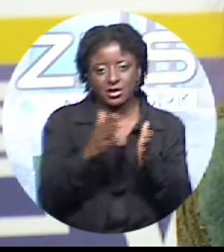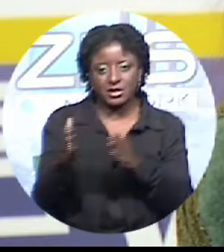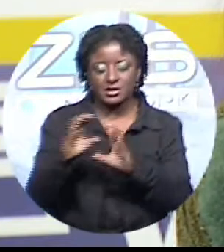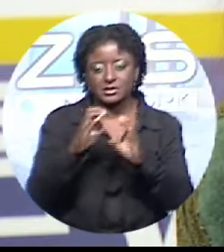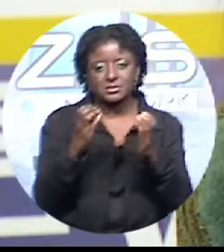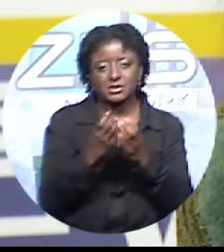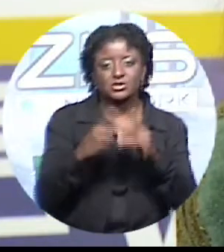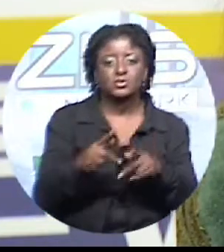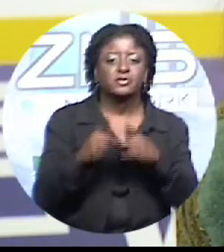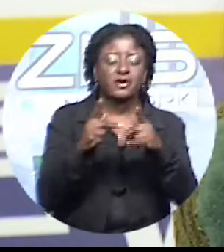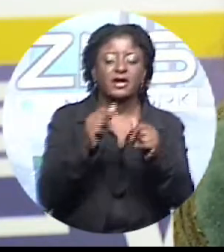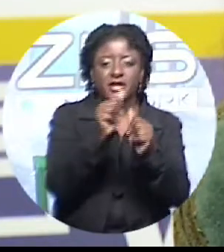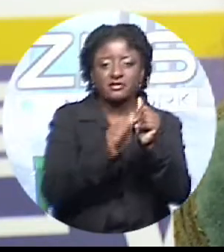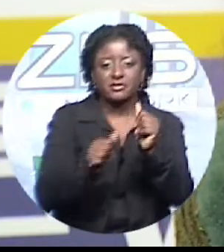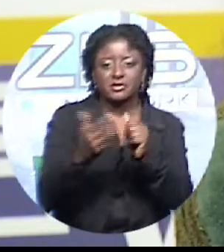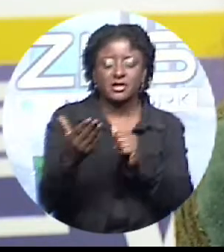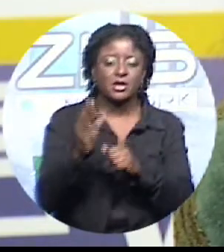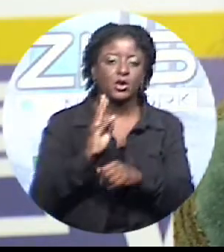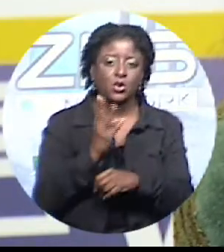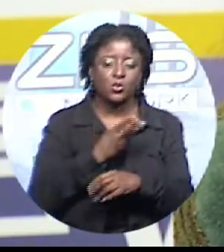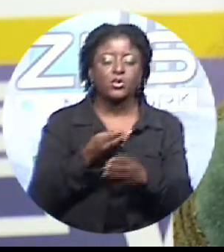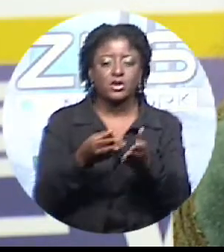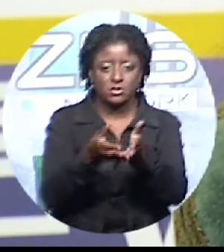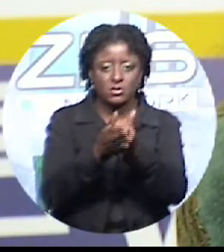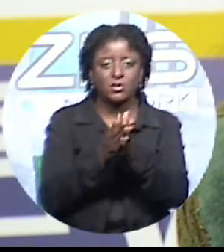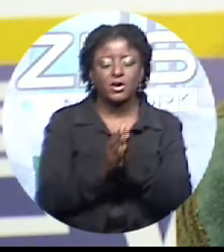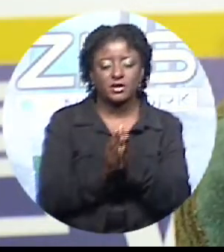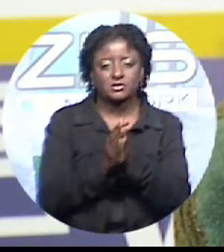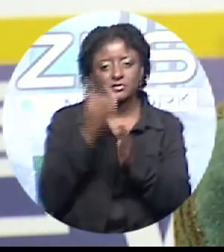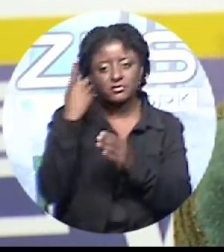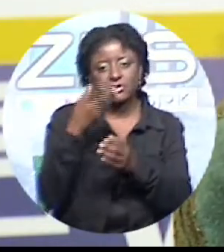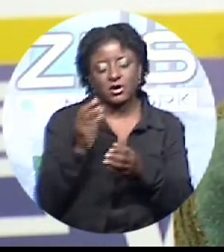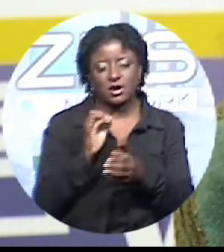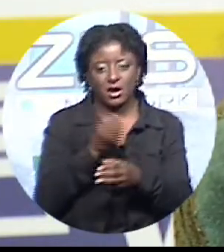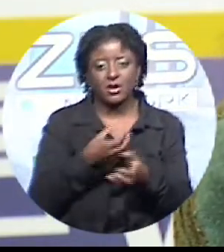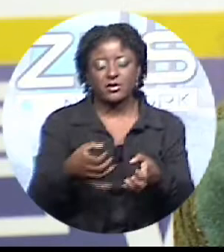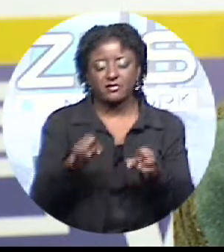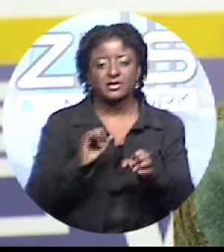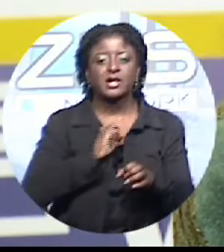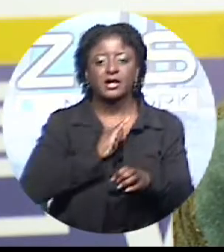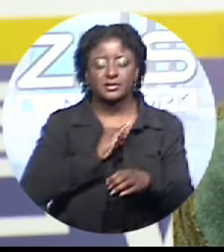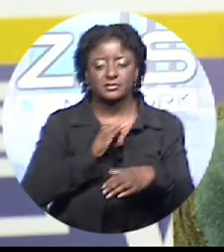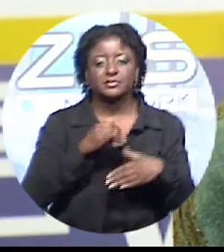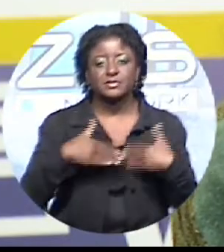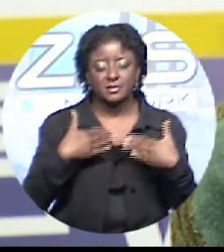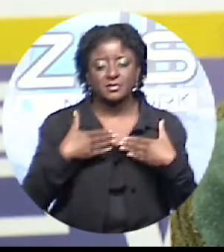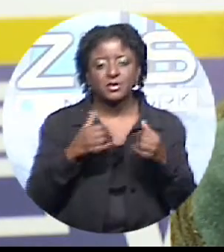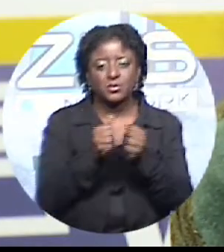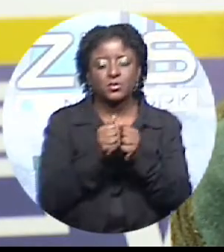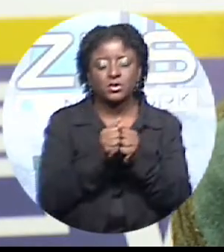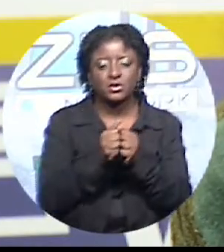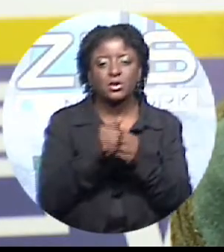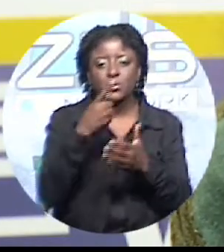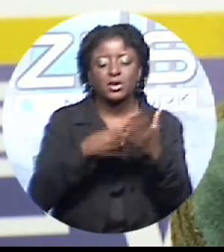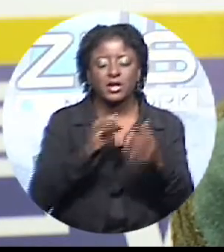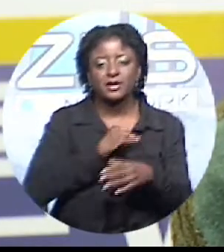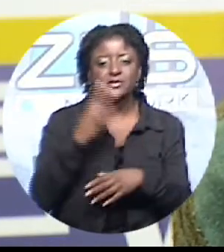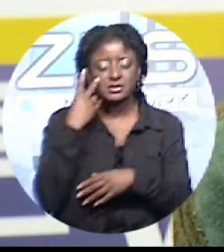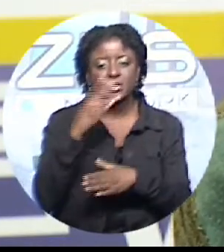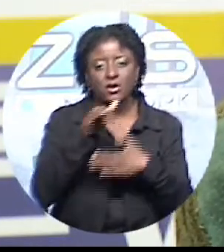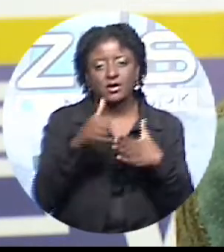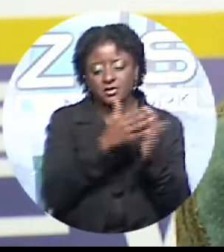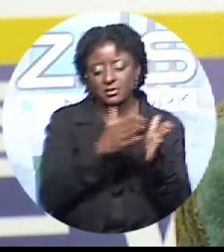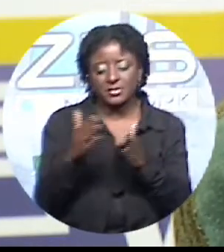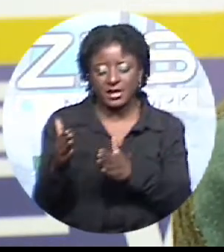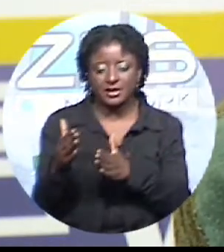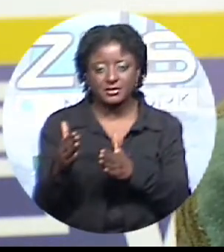provide everything that we request for our events, but I definitely am very pleased with what I've seen in all the plans, all the preparation